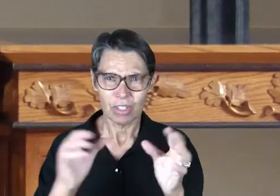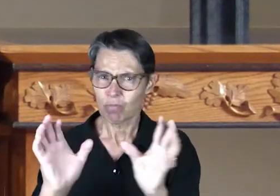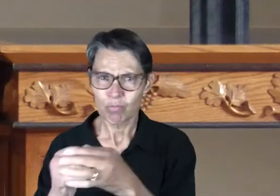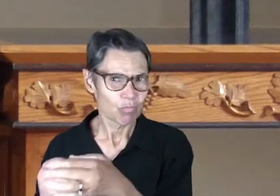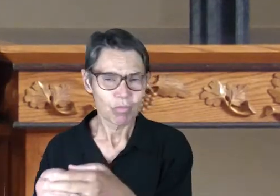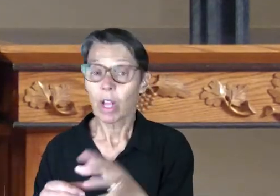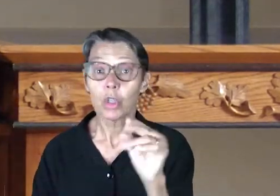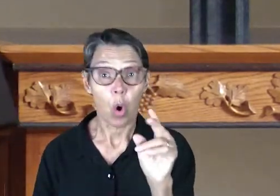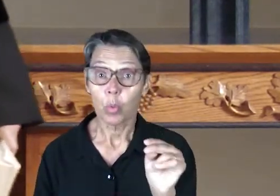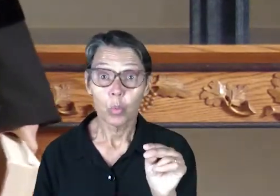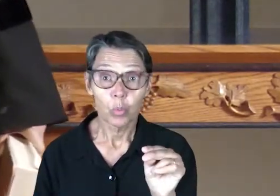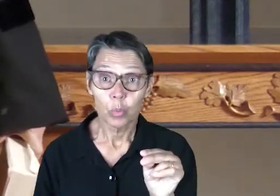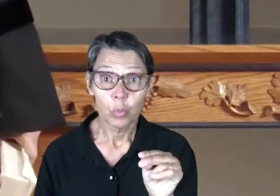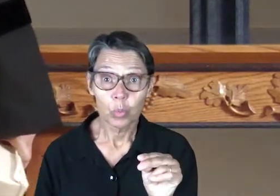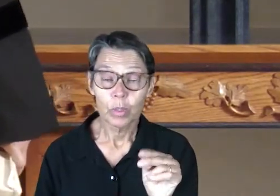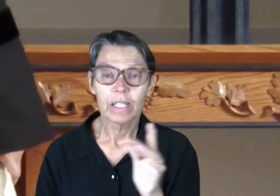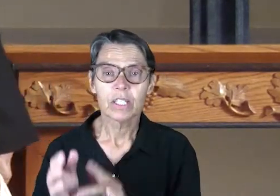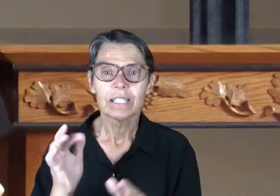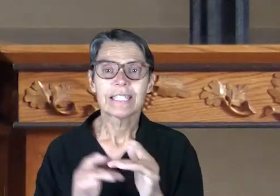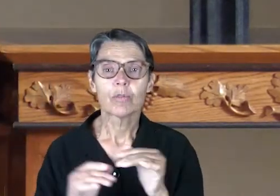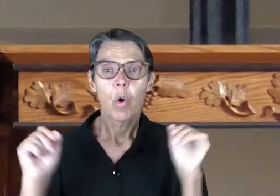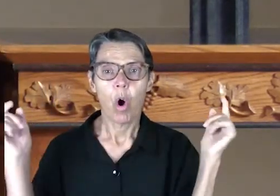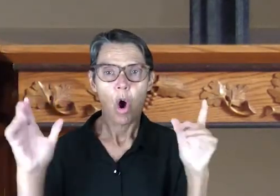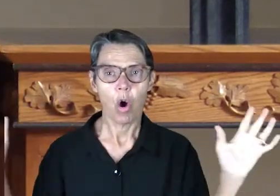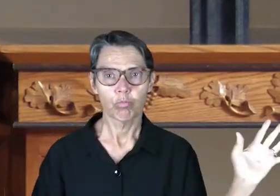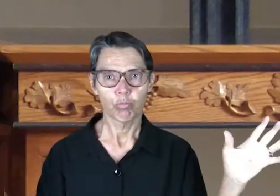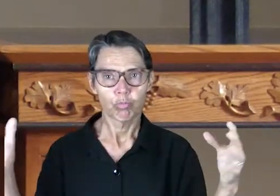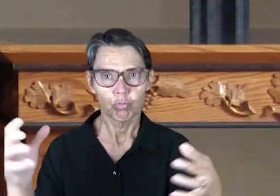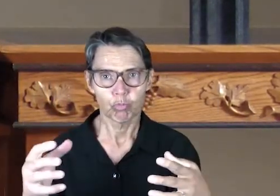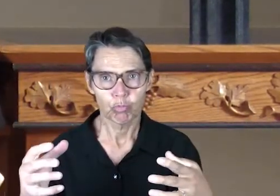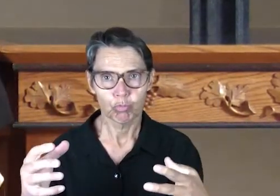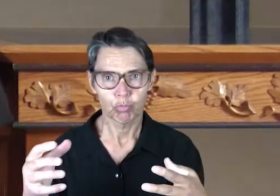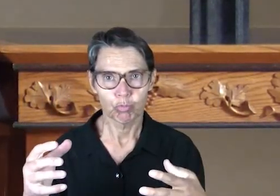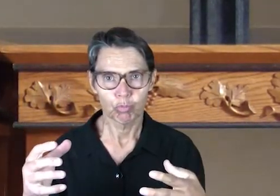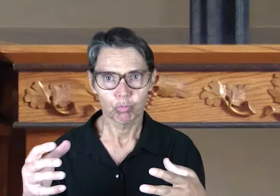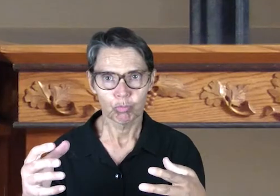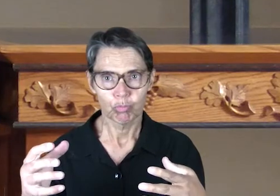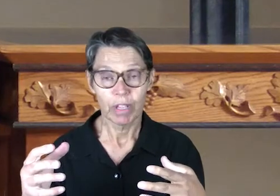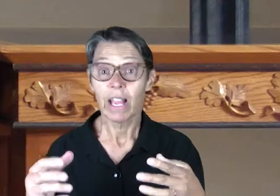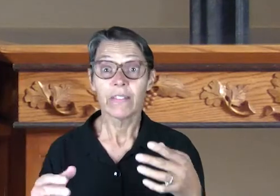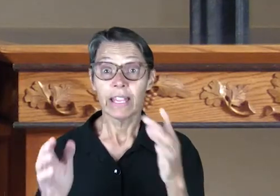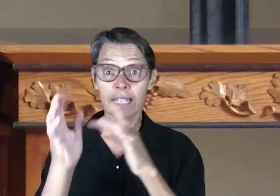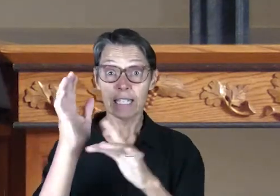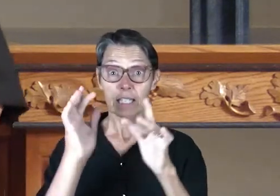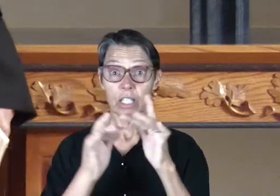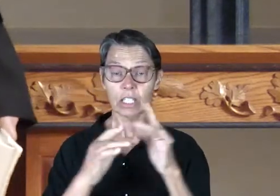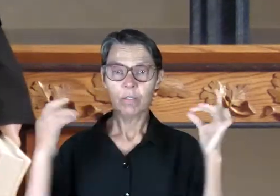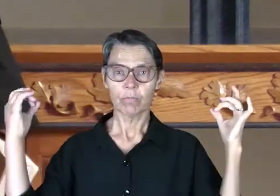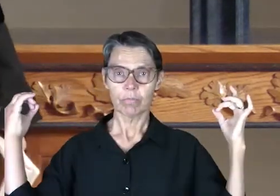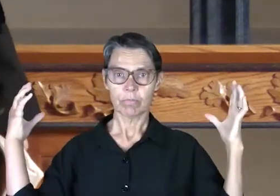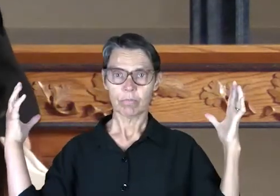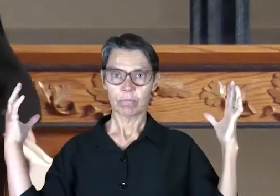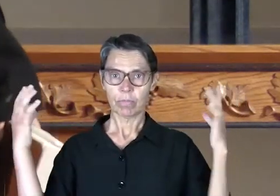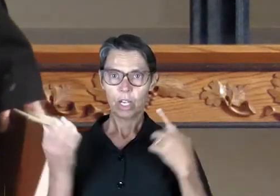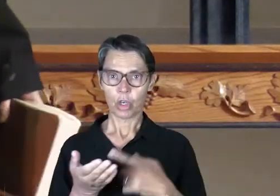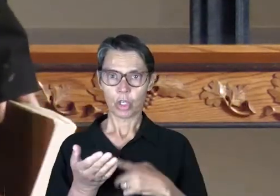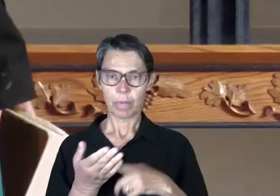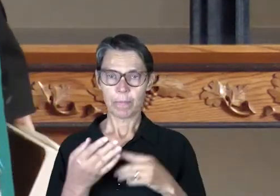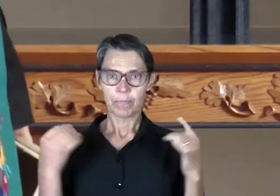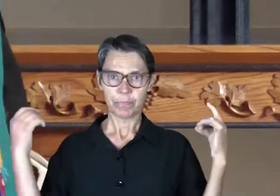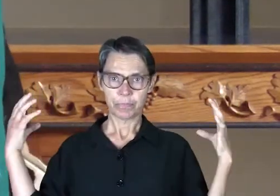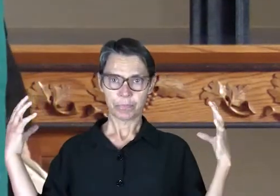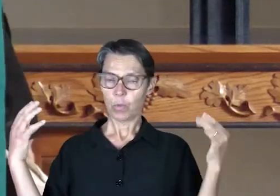about, sit over here. He doesn't do that. He calls them together. And then he refuses to get enmeshed in their